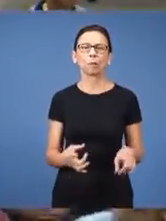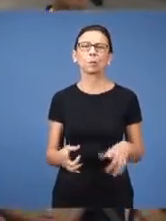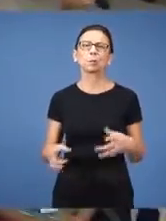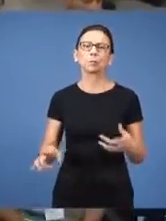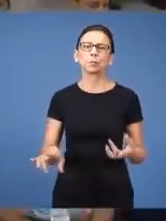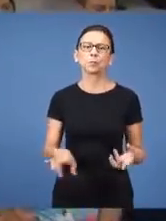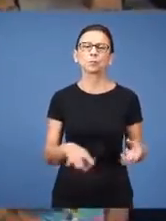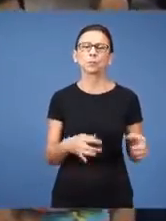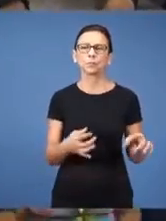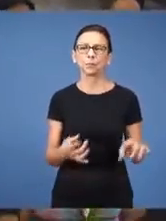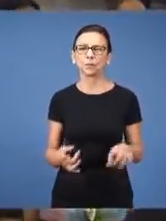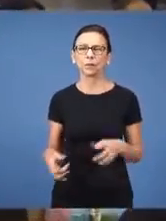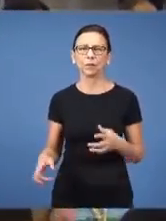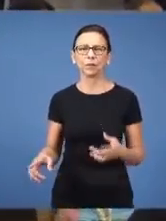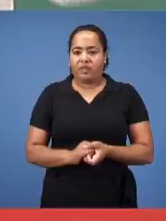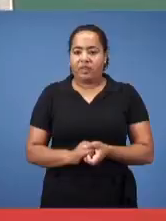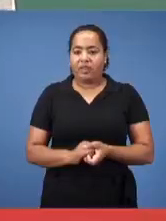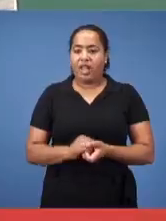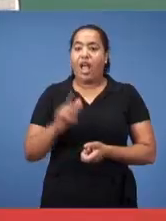So it's easy to find.